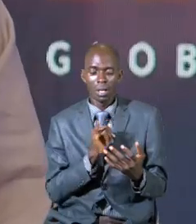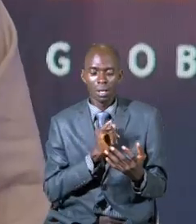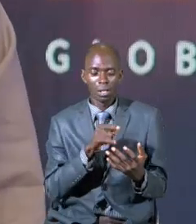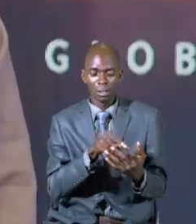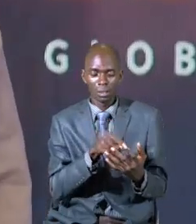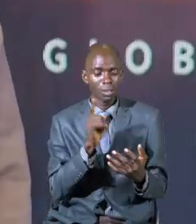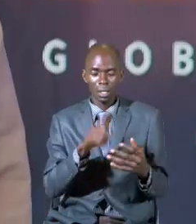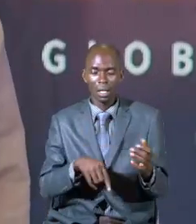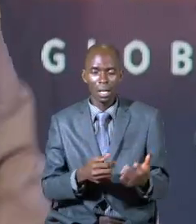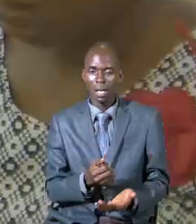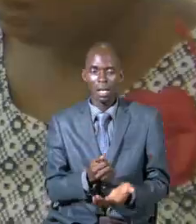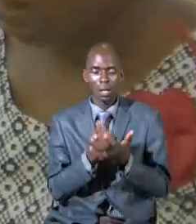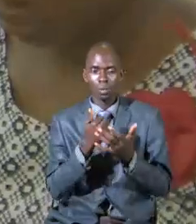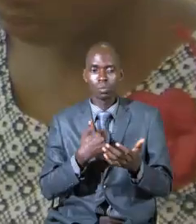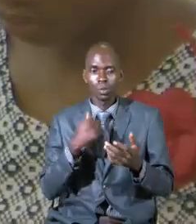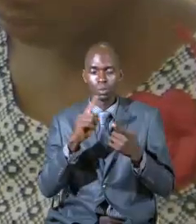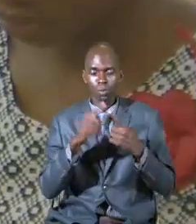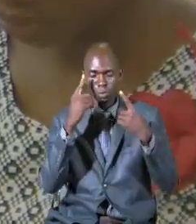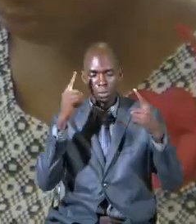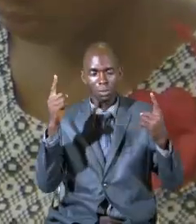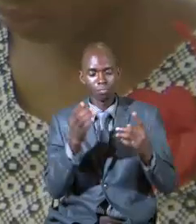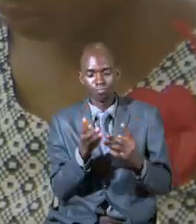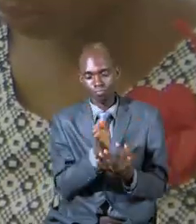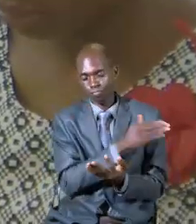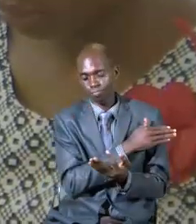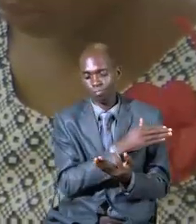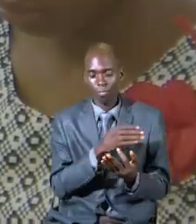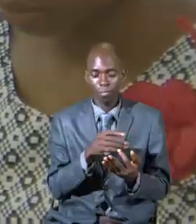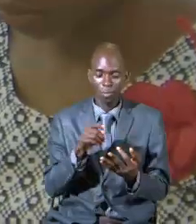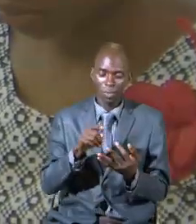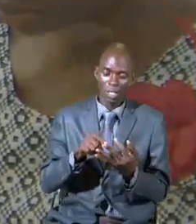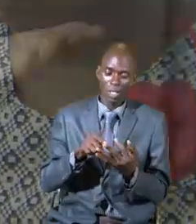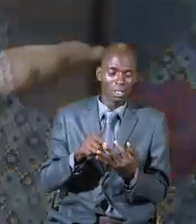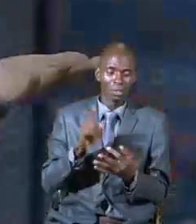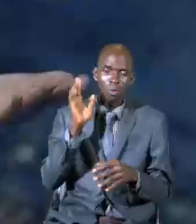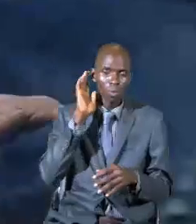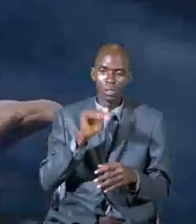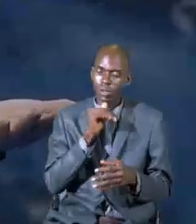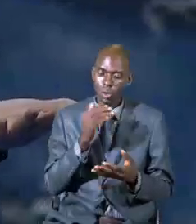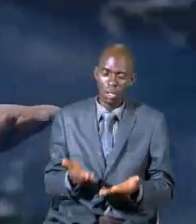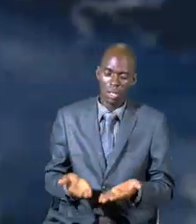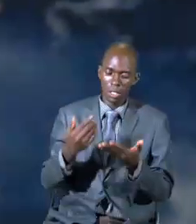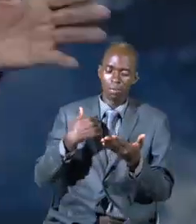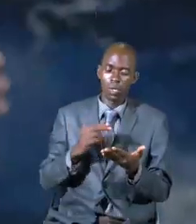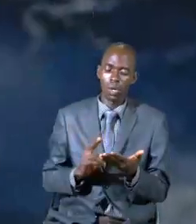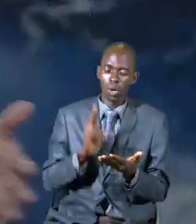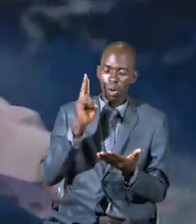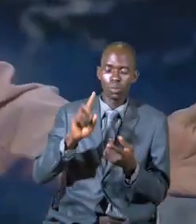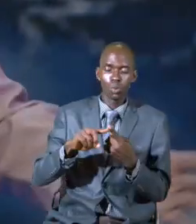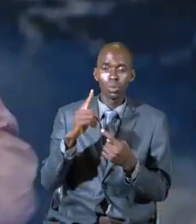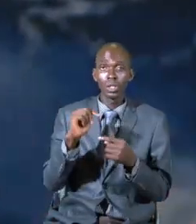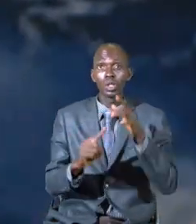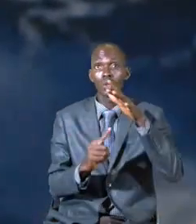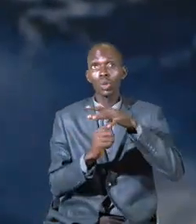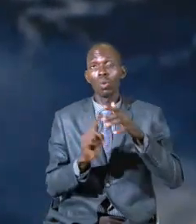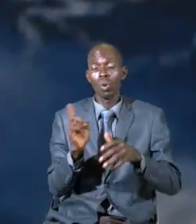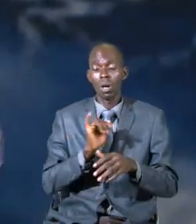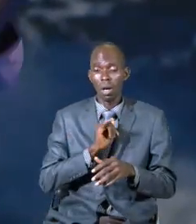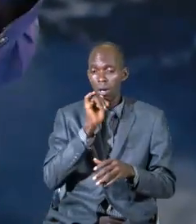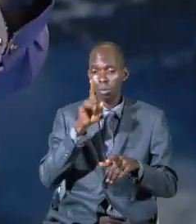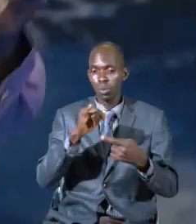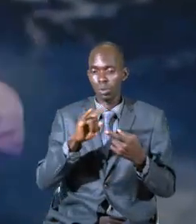my goal. I brush it off. That will not lead me up to the peak I'm going to. It